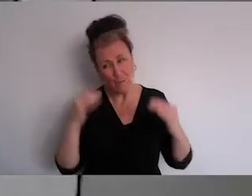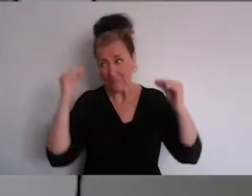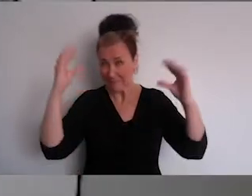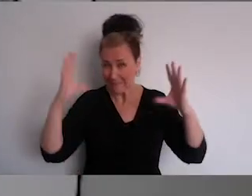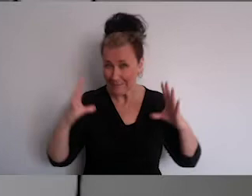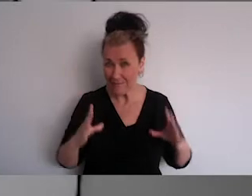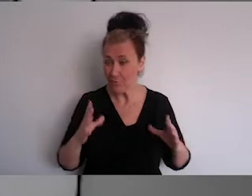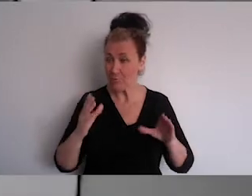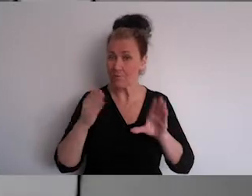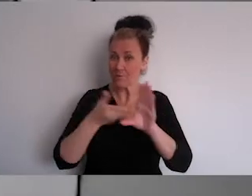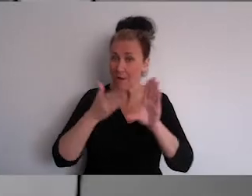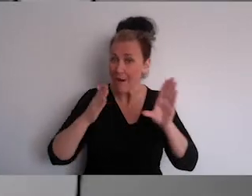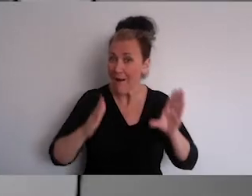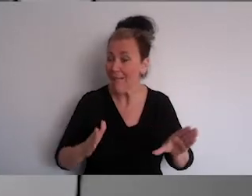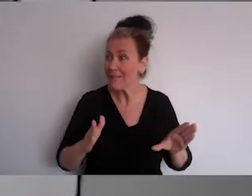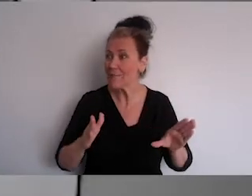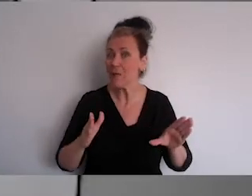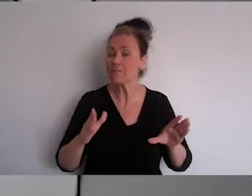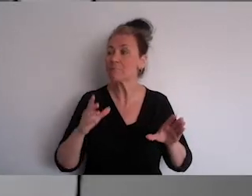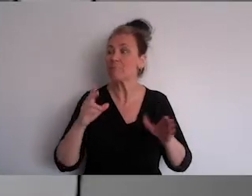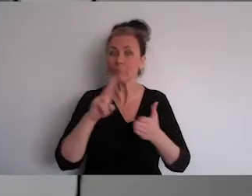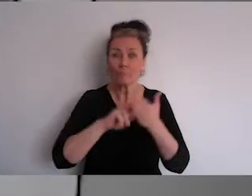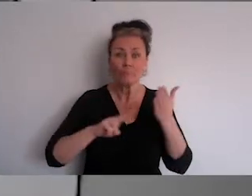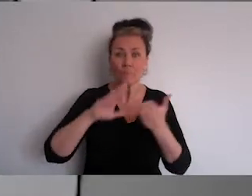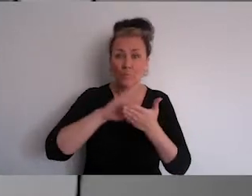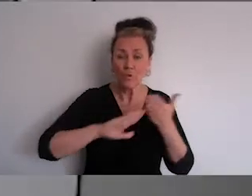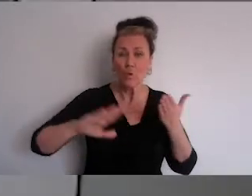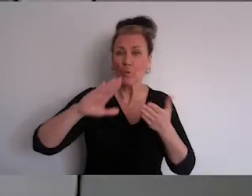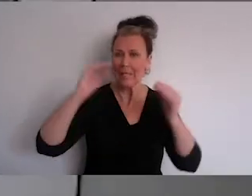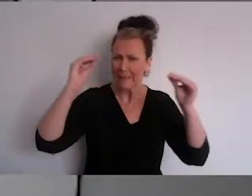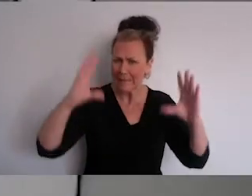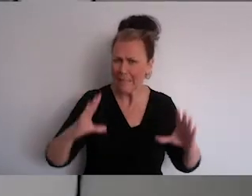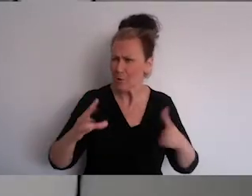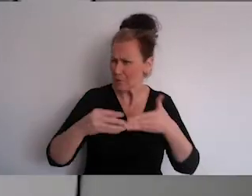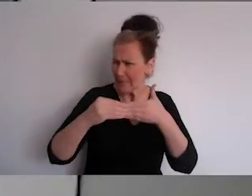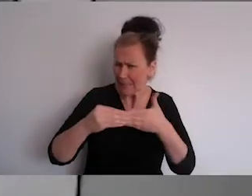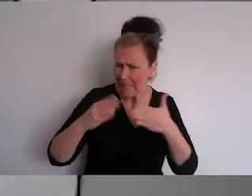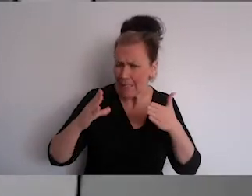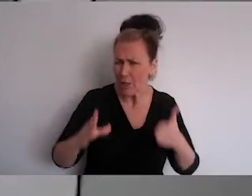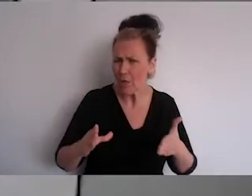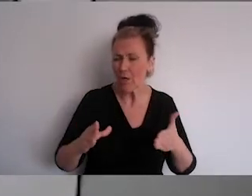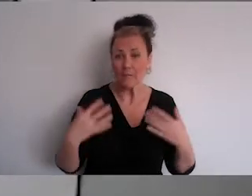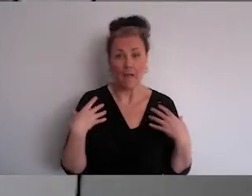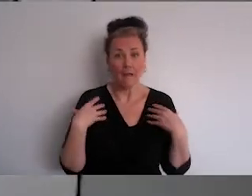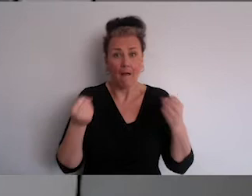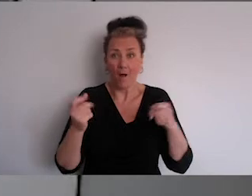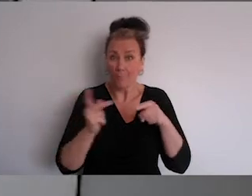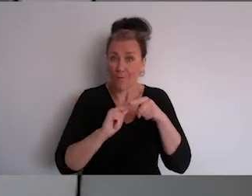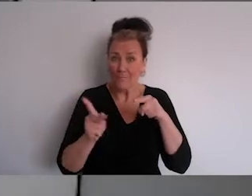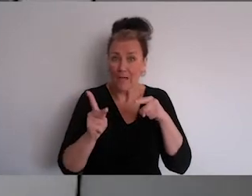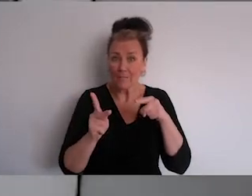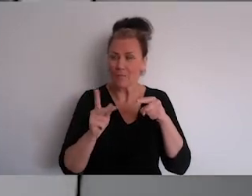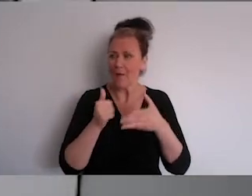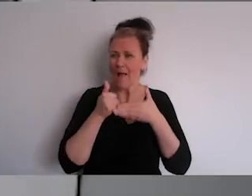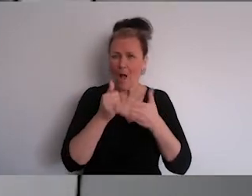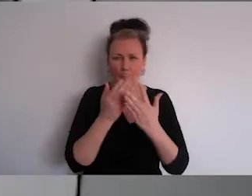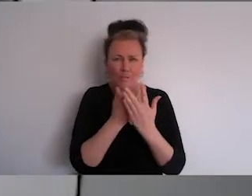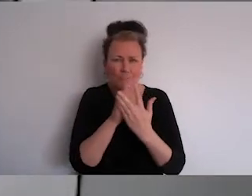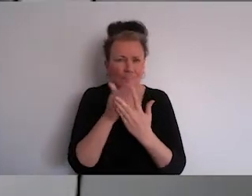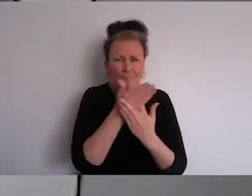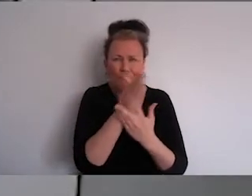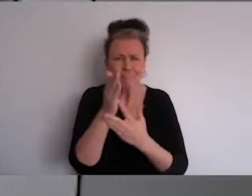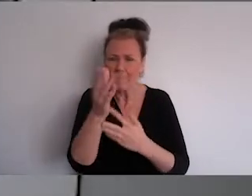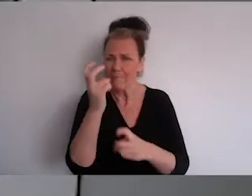Our teachers, psychologists, institutional leaders, and health professionals are the heroes who are getting us